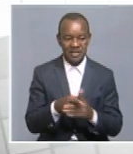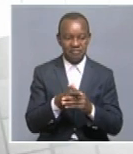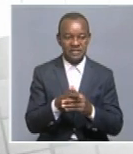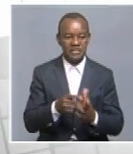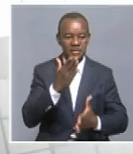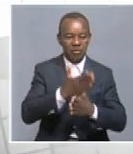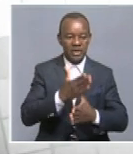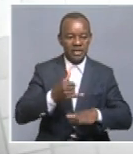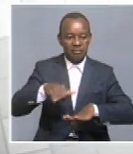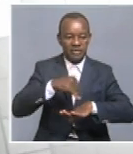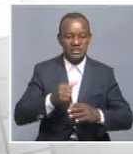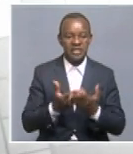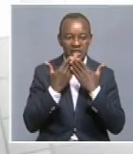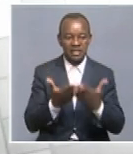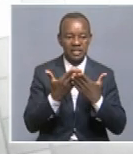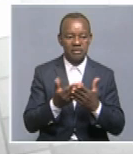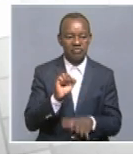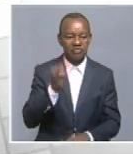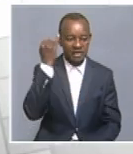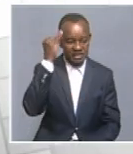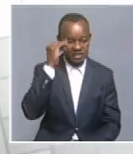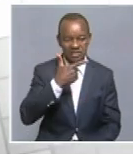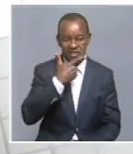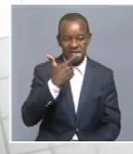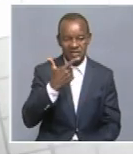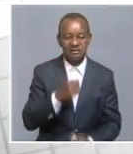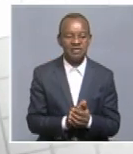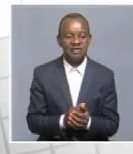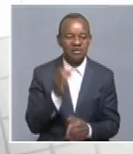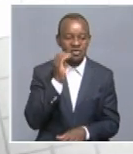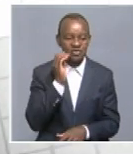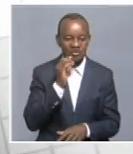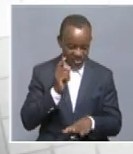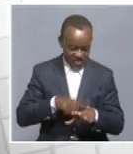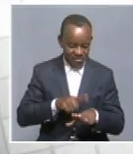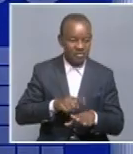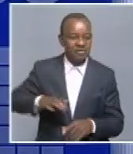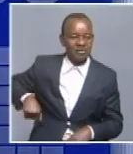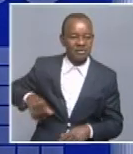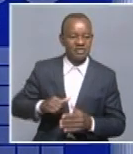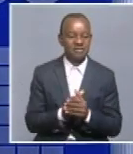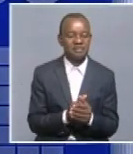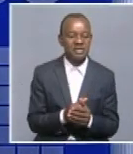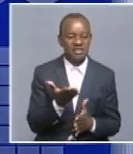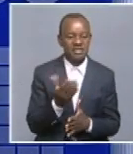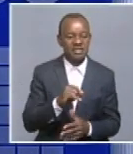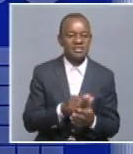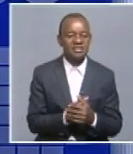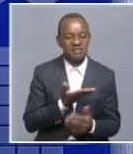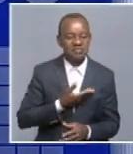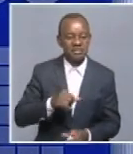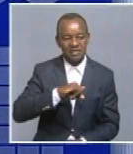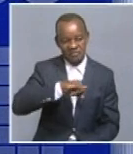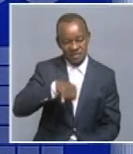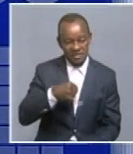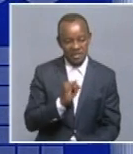you very much for your contribution. We really appreciate it. We are out of time, unfortunately. Thank you very much. That was Janet Jockey, the Assistant